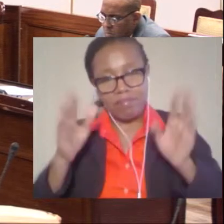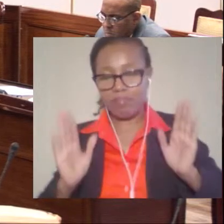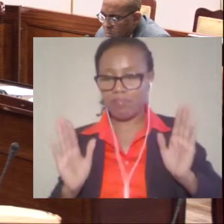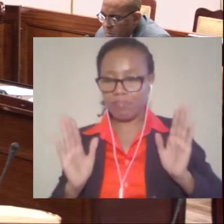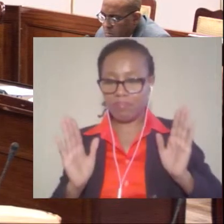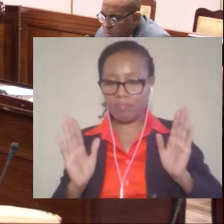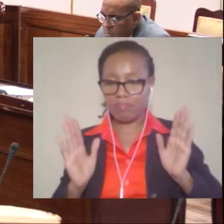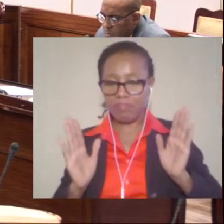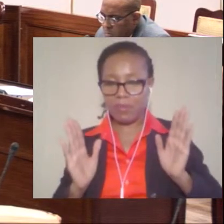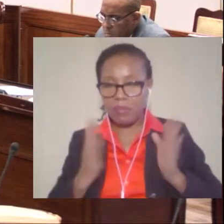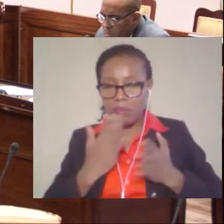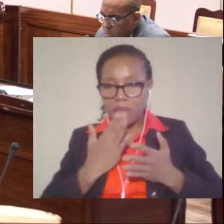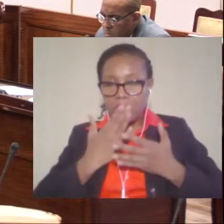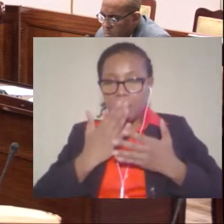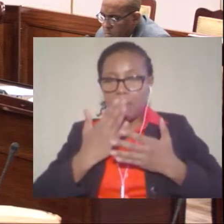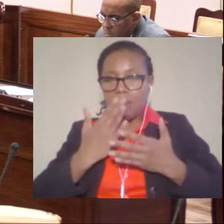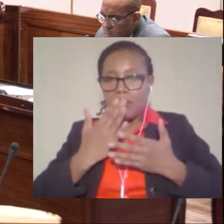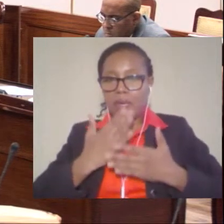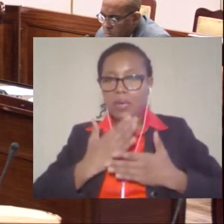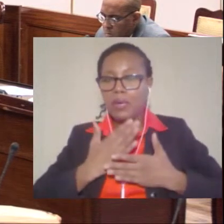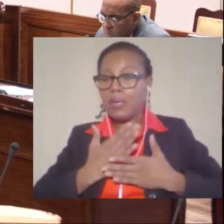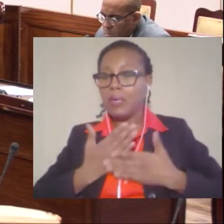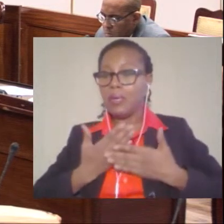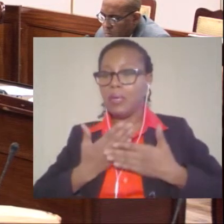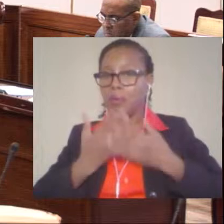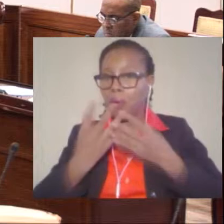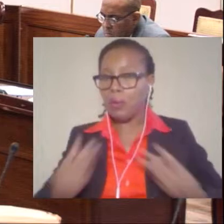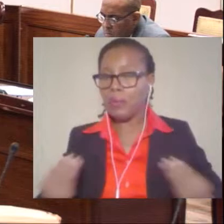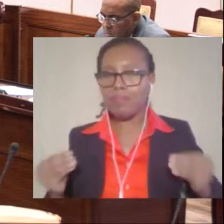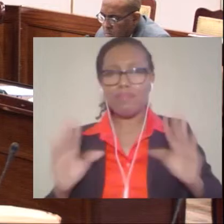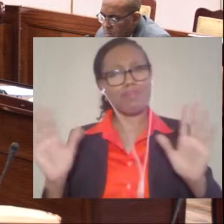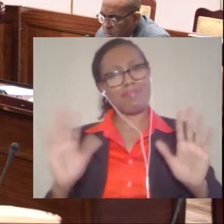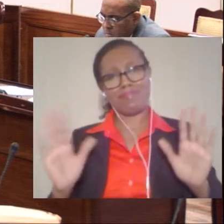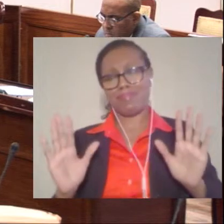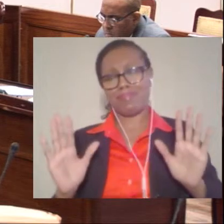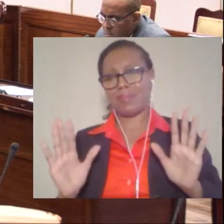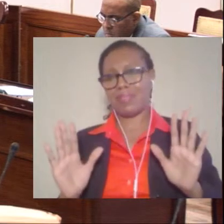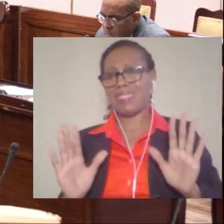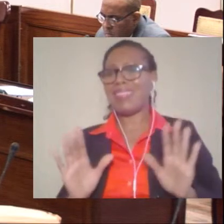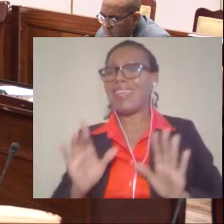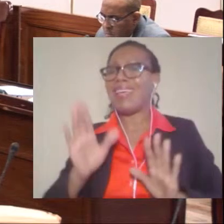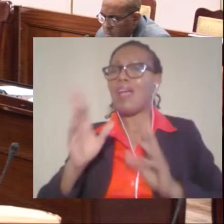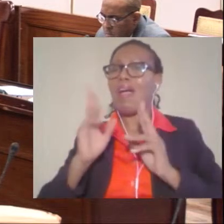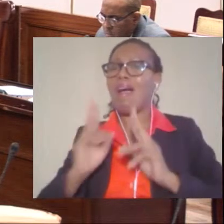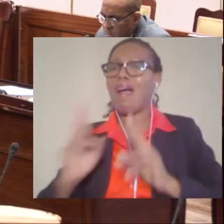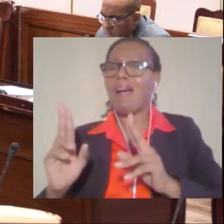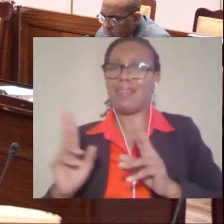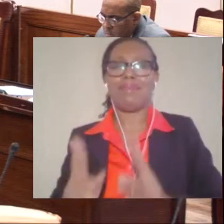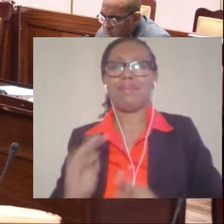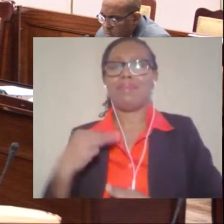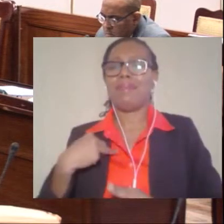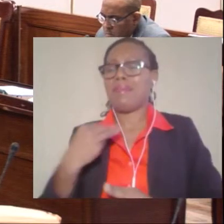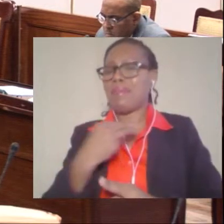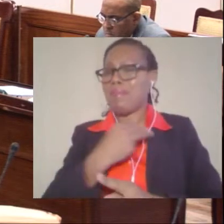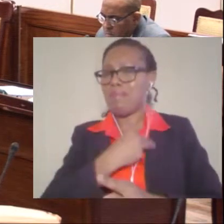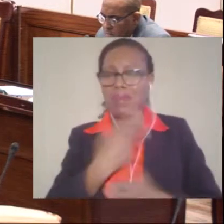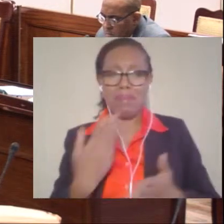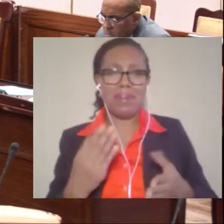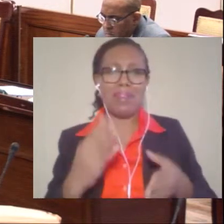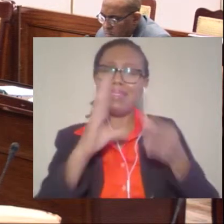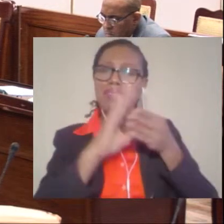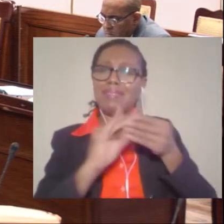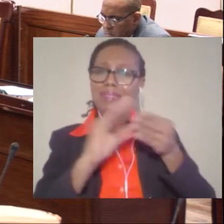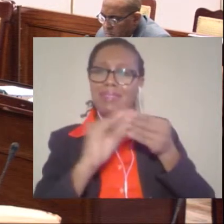which is. The honourable member is misleading the House, Mr. Speaker. He says to the House and the people of